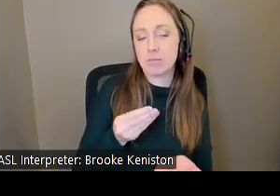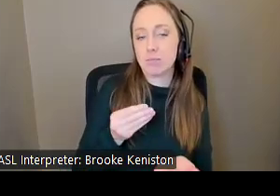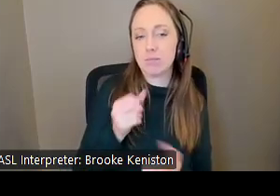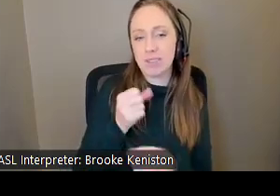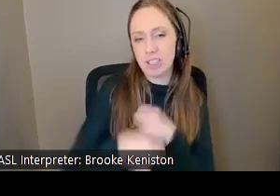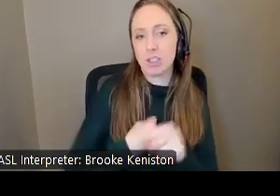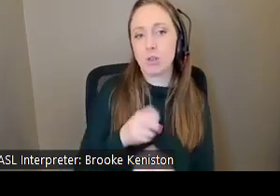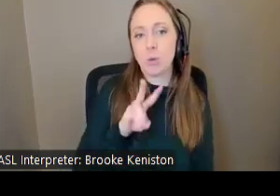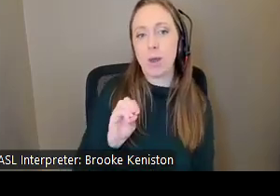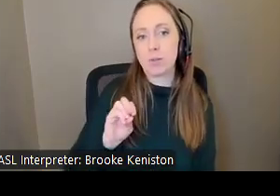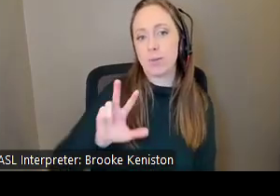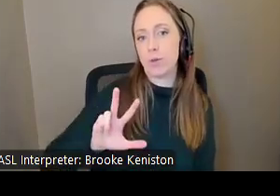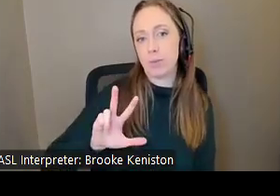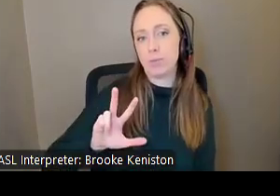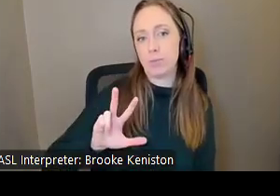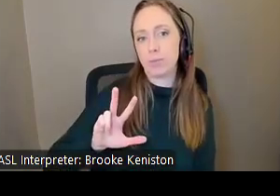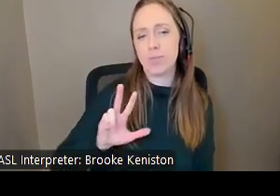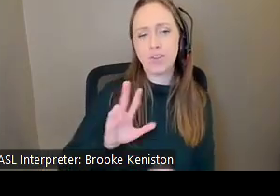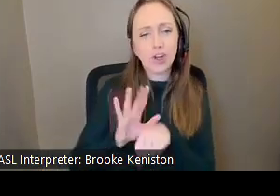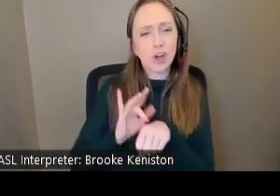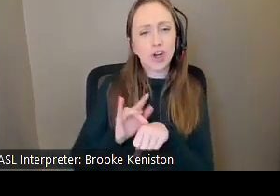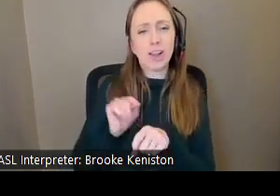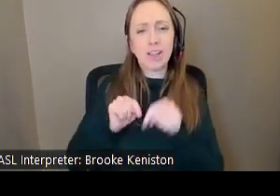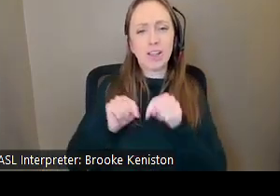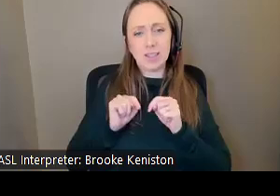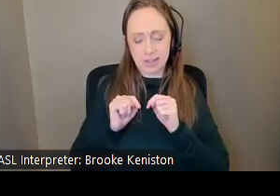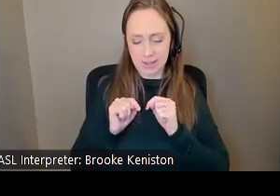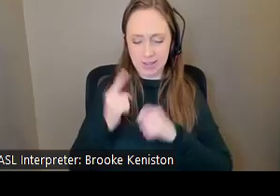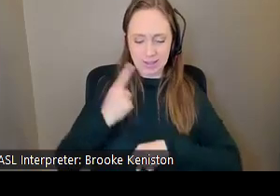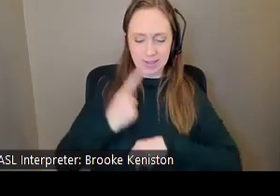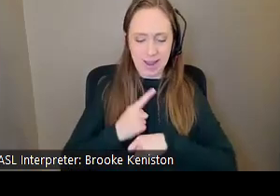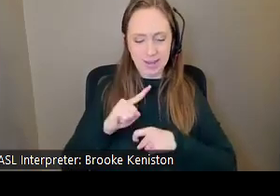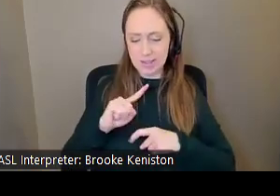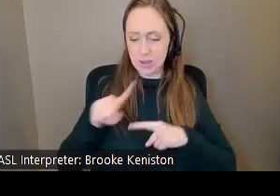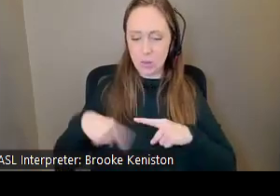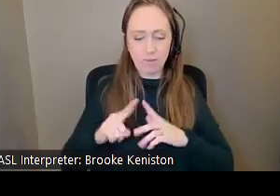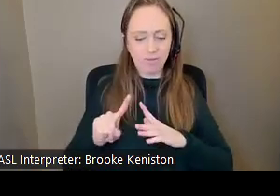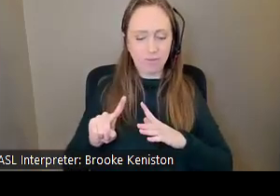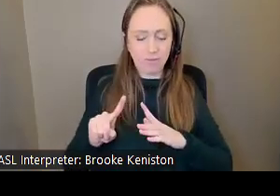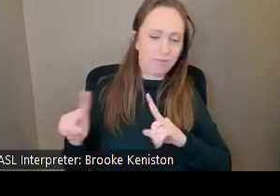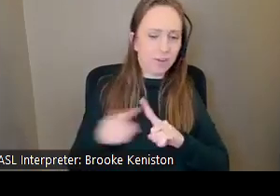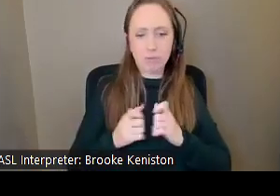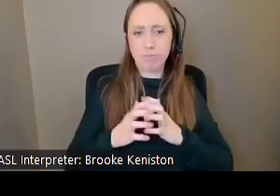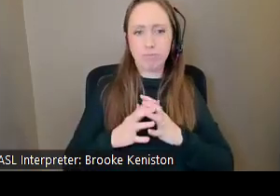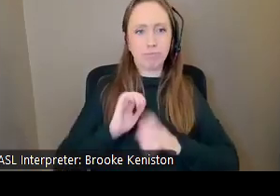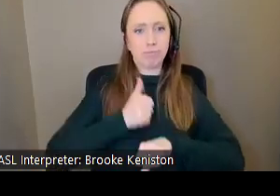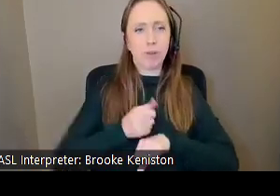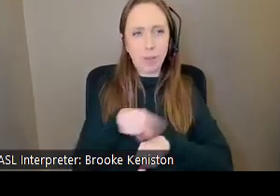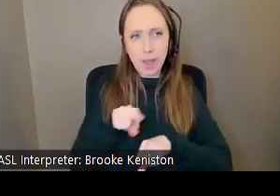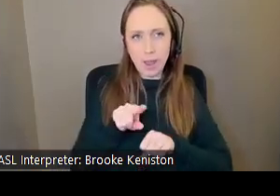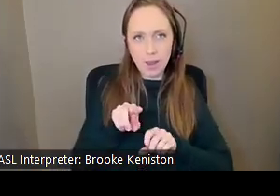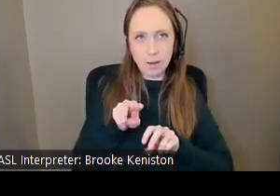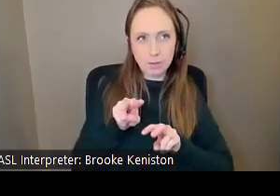from the early days was they were paying attention to the developing infrastructure that we take for granted today. So